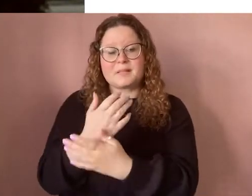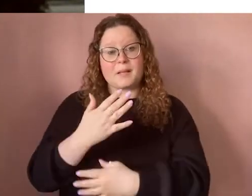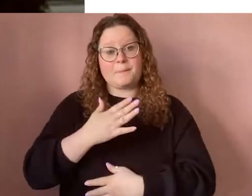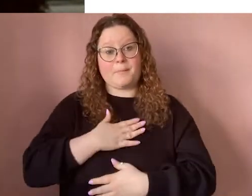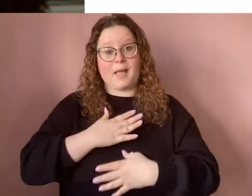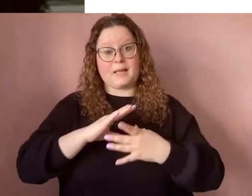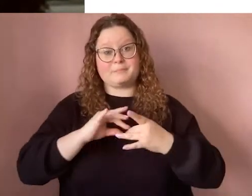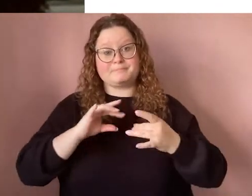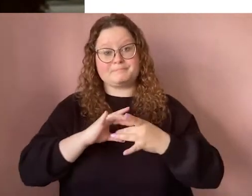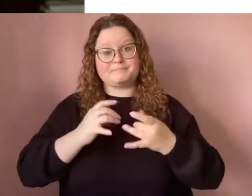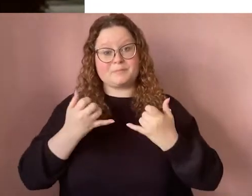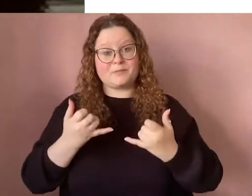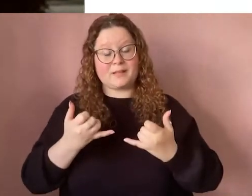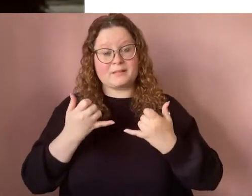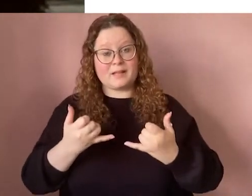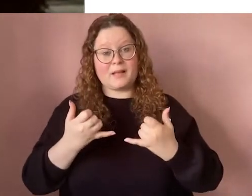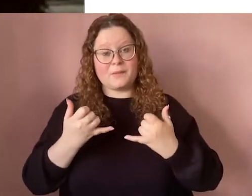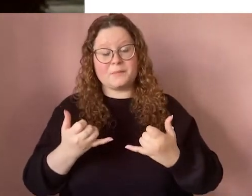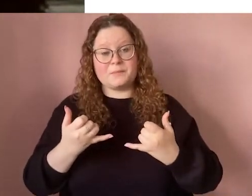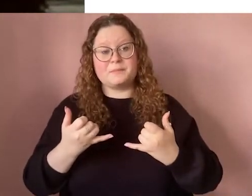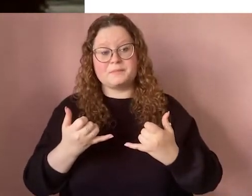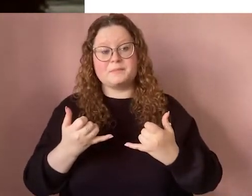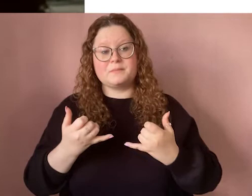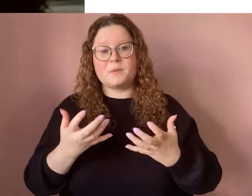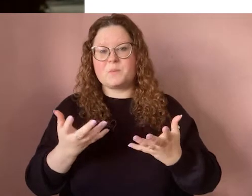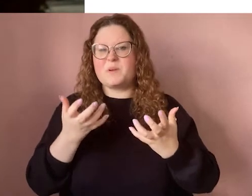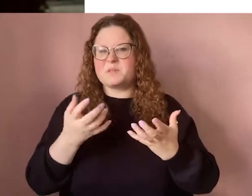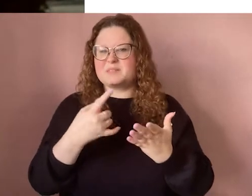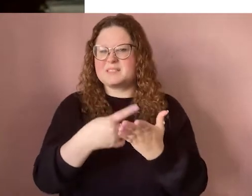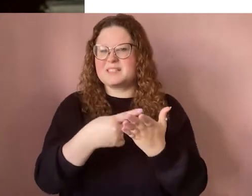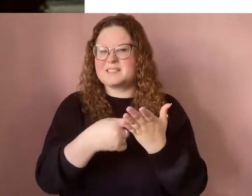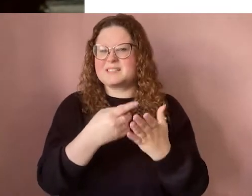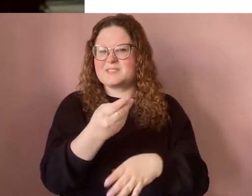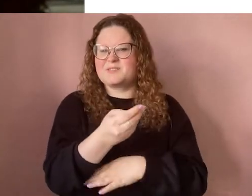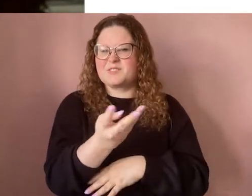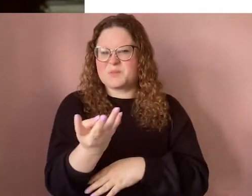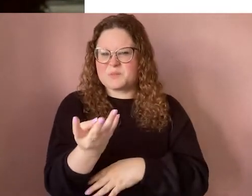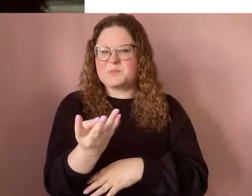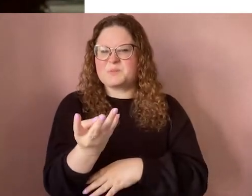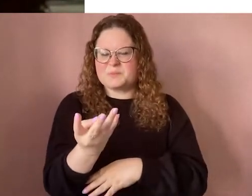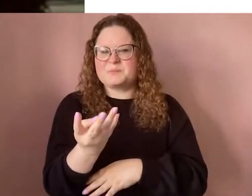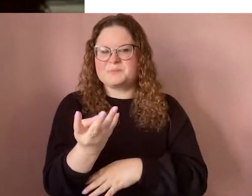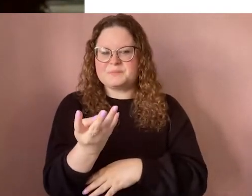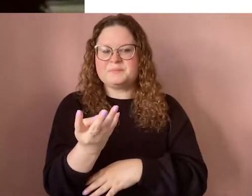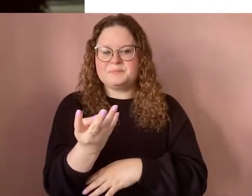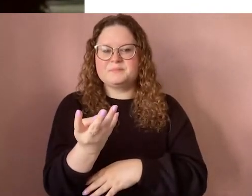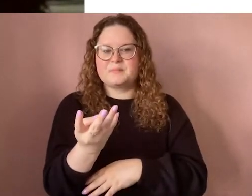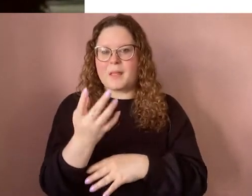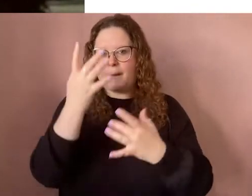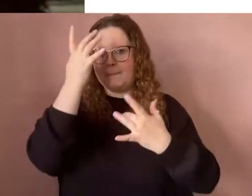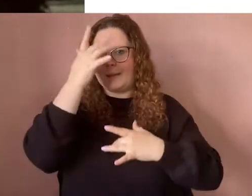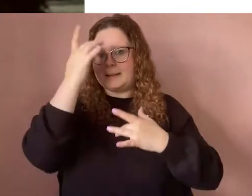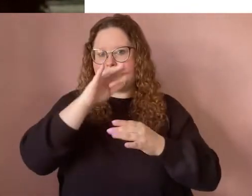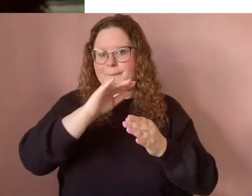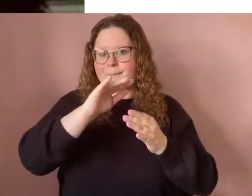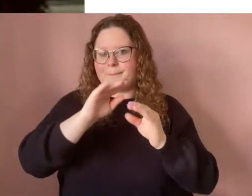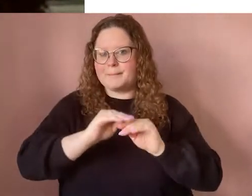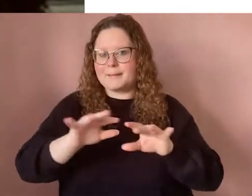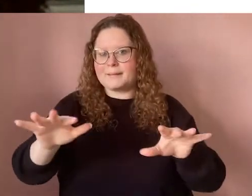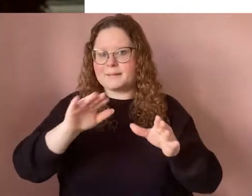morning tie together some of these issues as we, as a society, pandemic aside for a